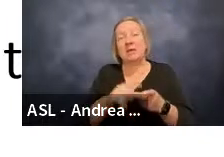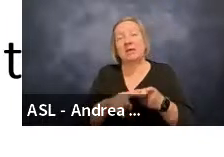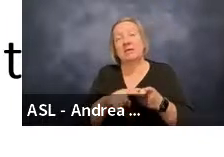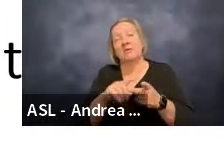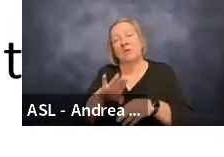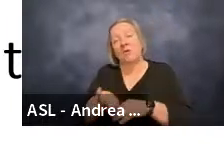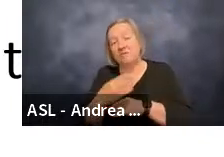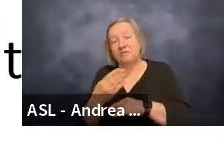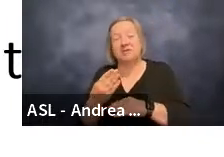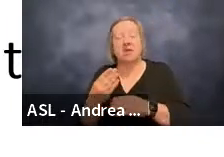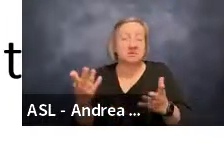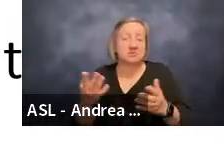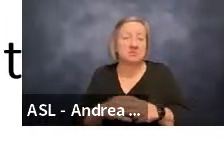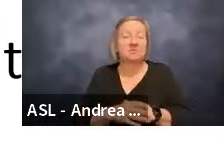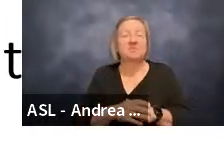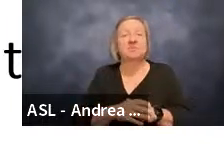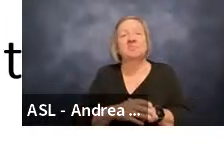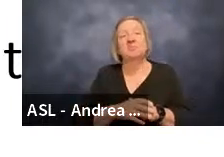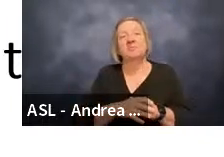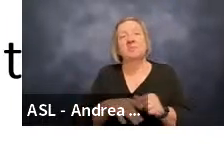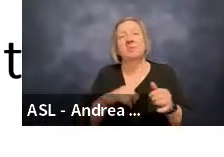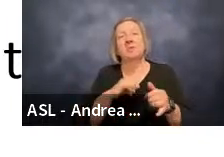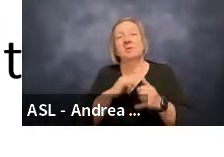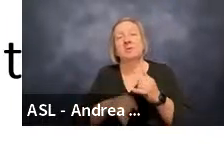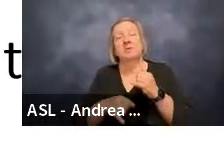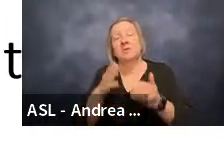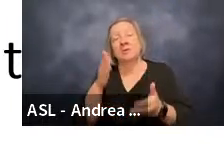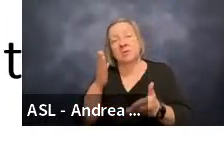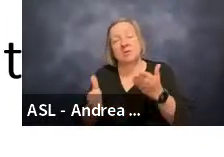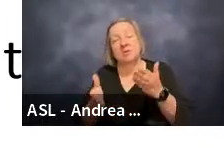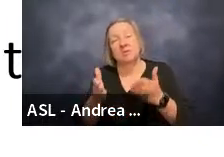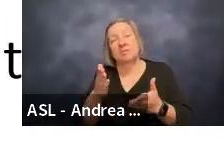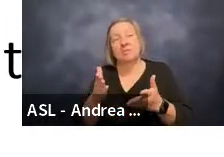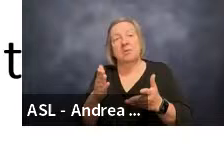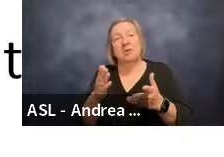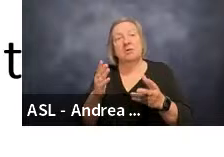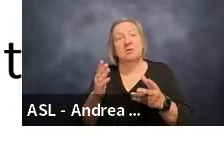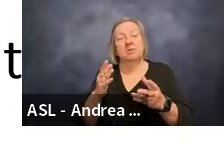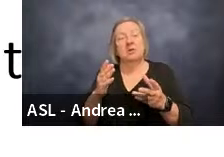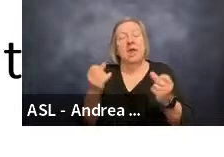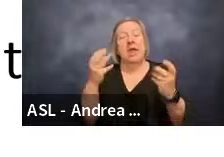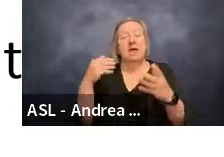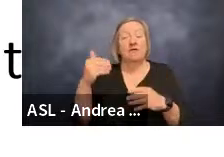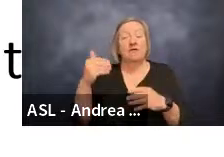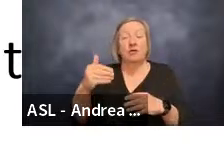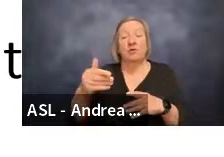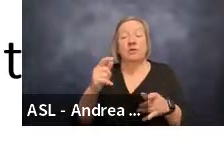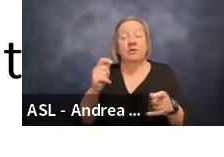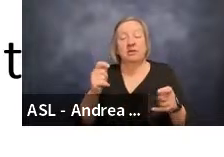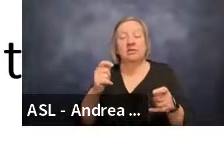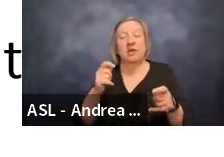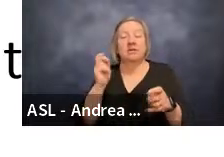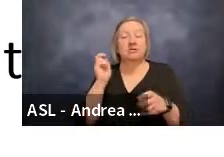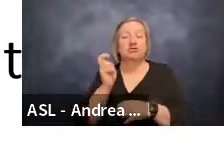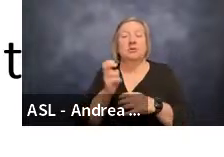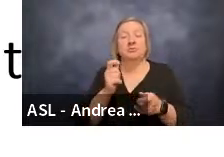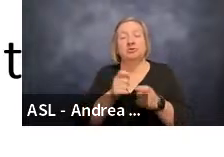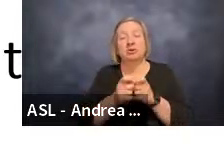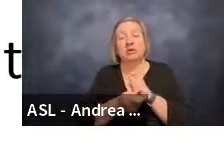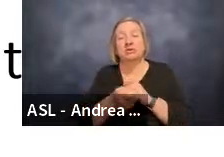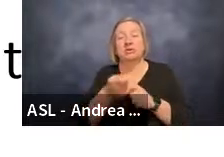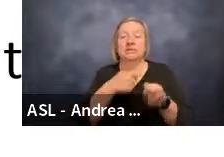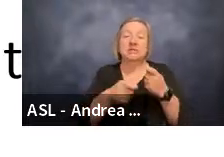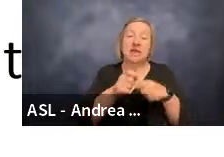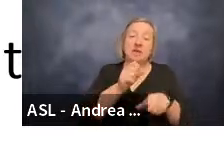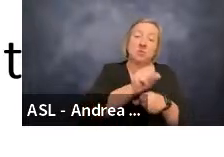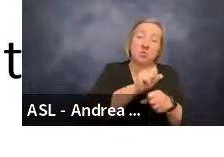overnight. And finally, they may make how frequently they make that trip may change. So instead of going into work across